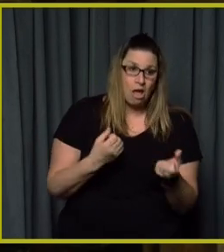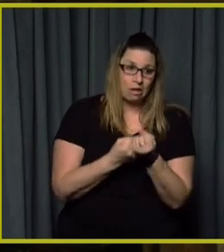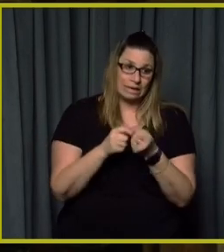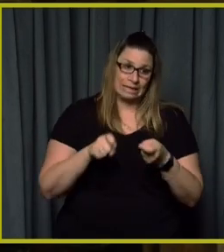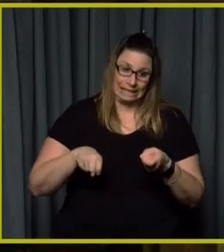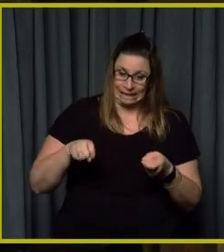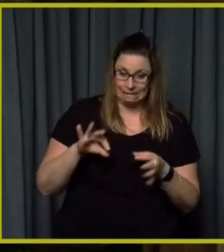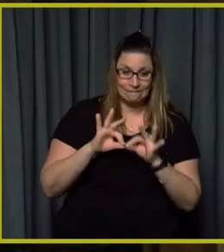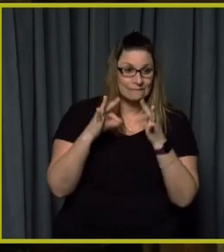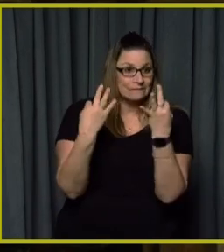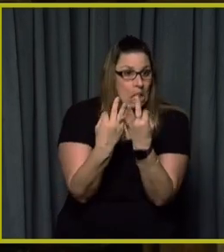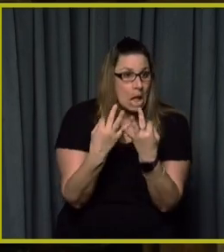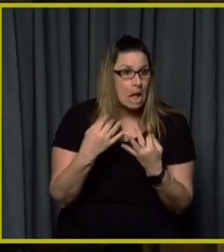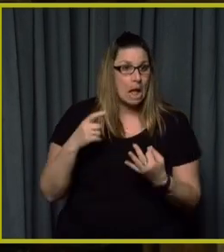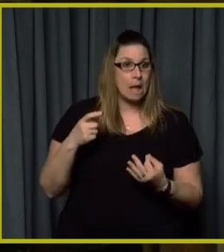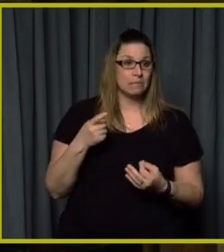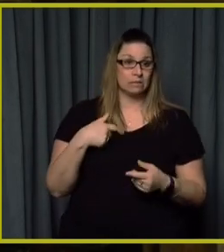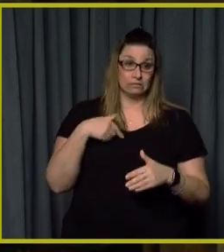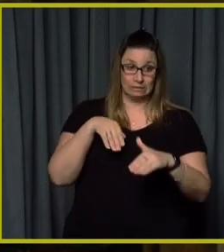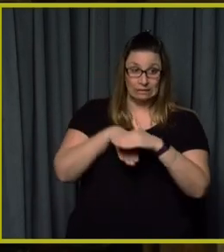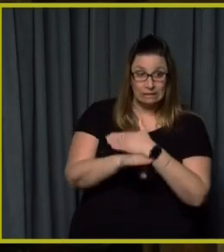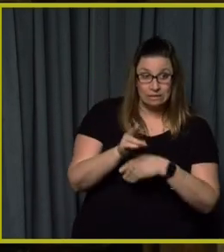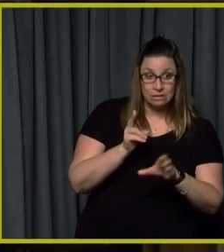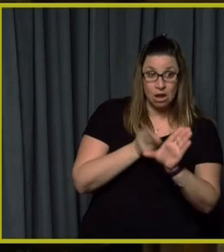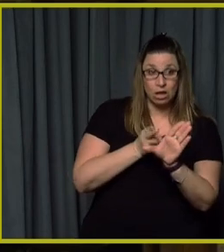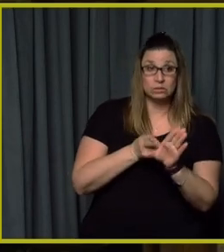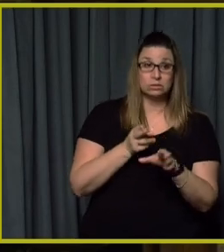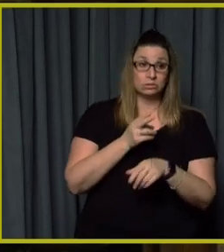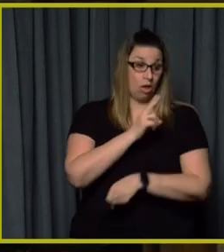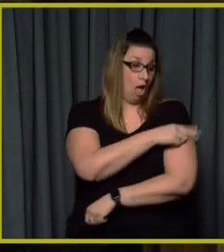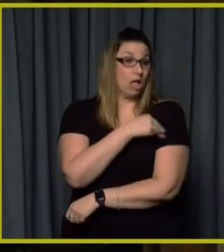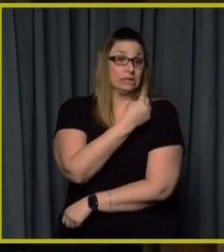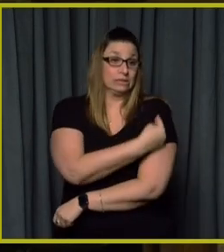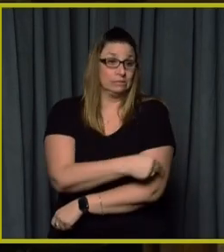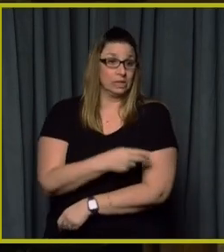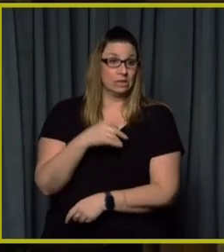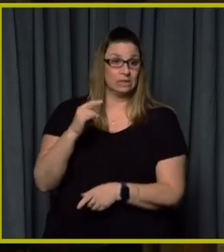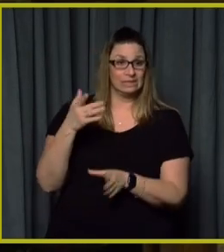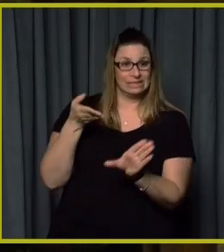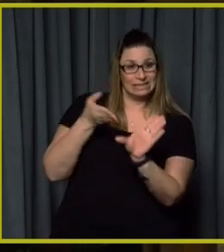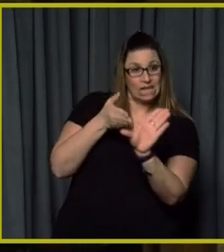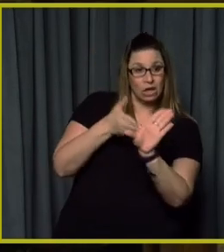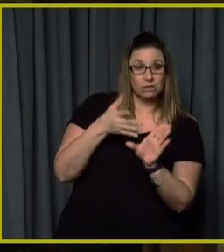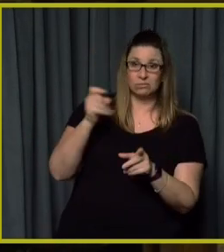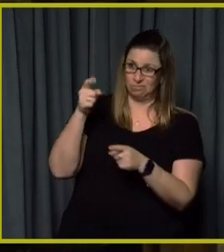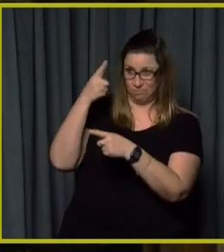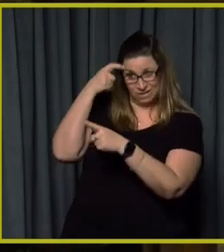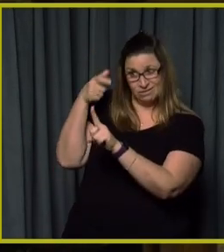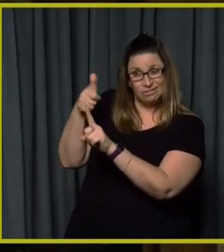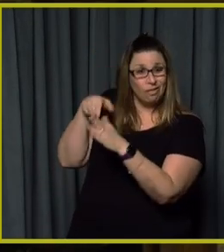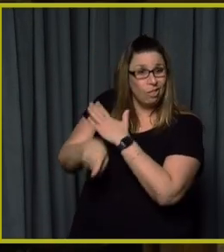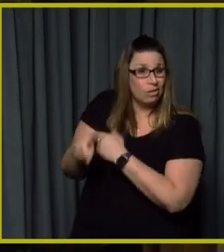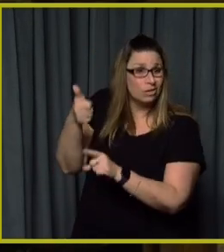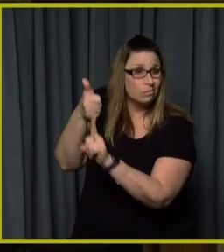out of the psychiatric ward of a hospital, and who killed himself when I was 10. This movement is for my